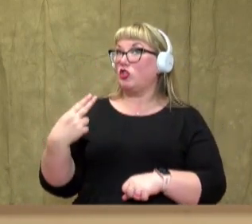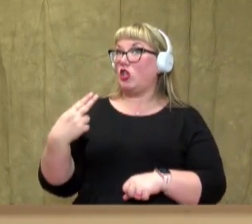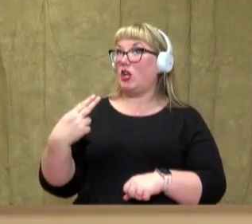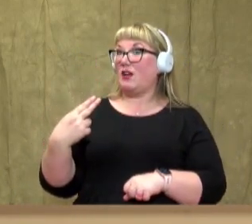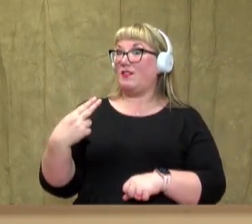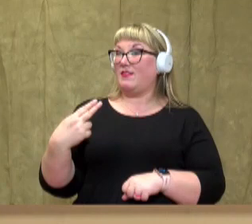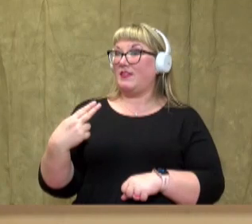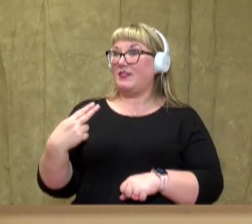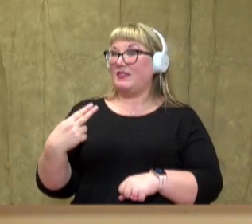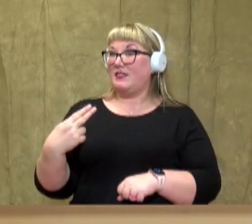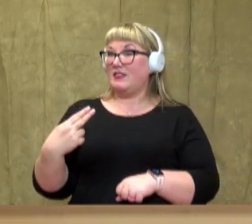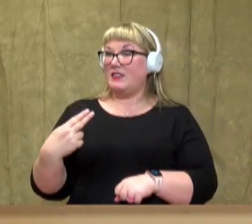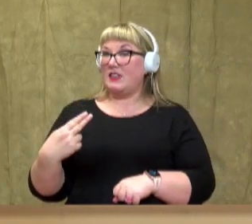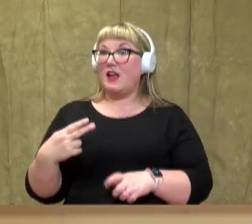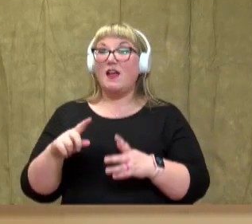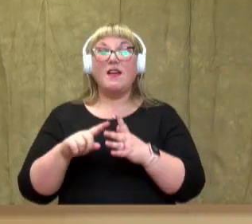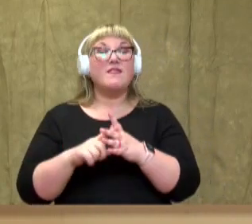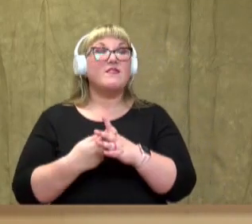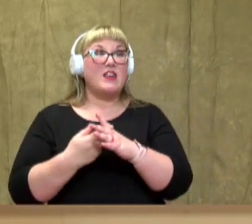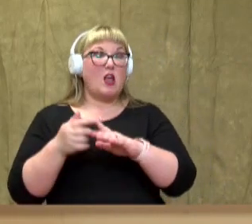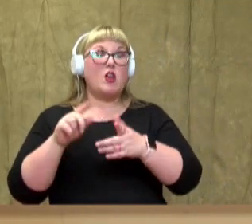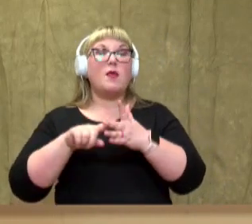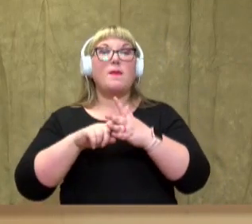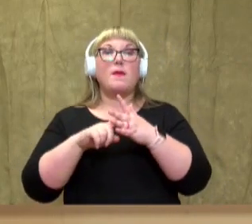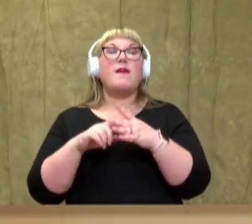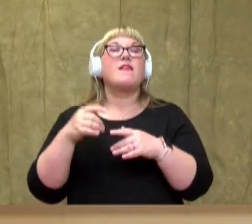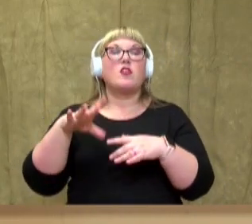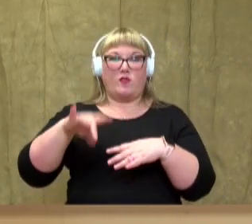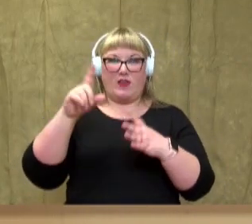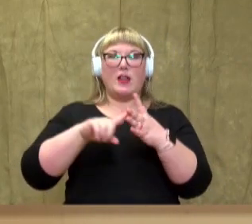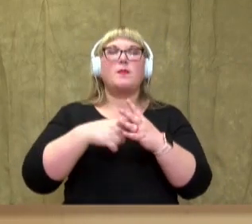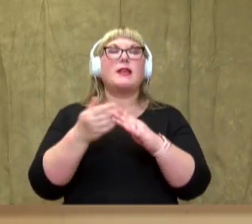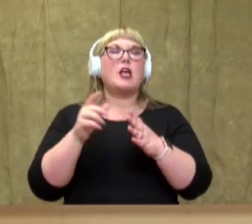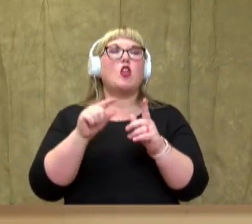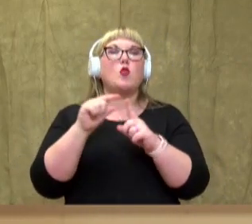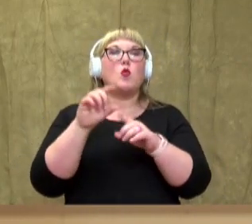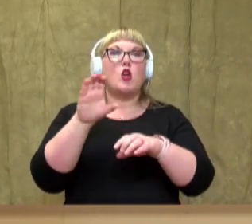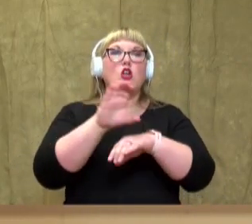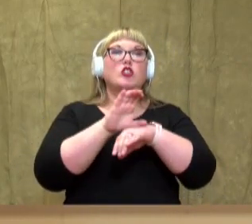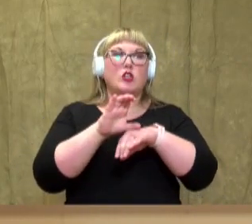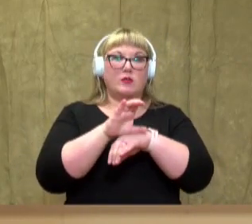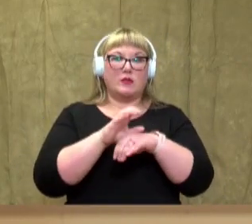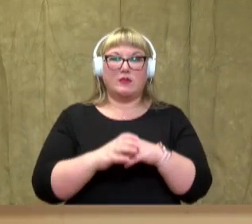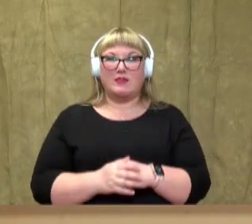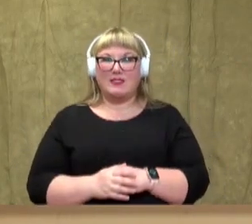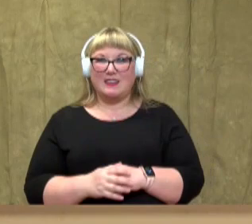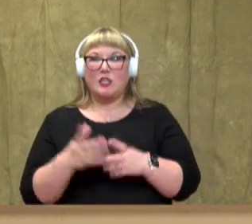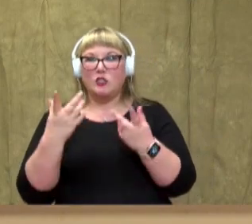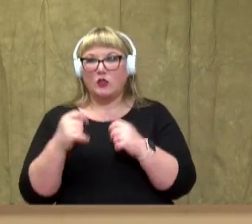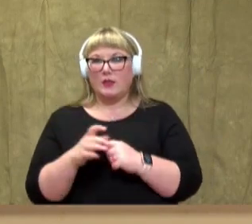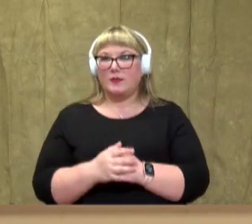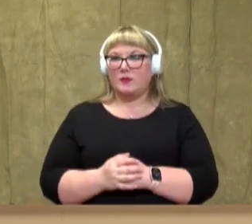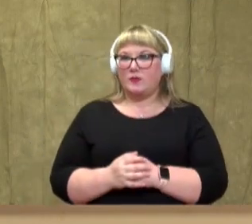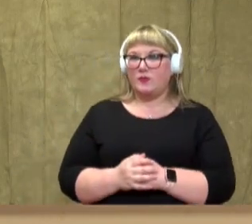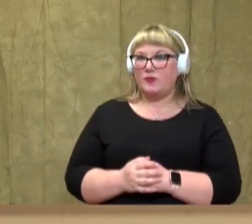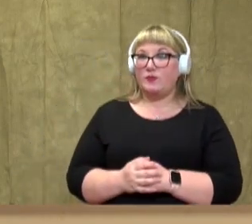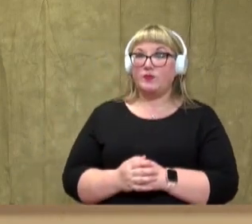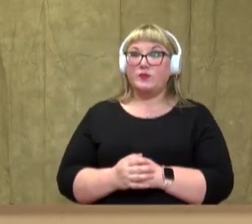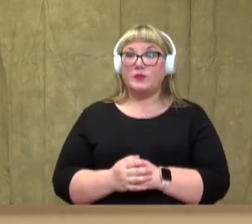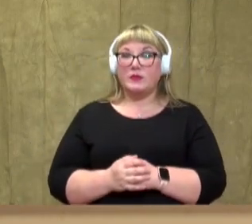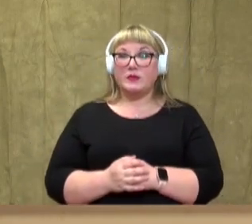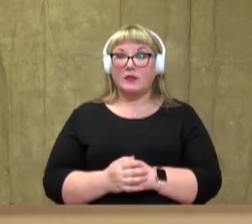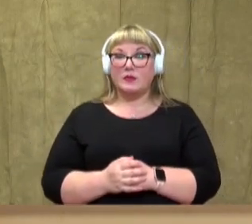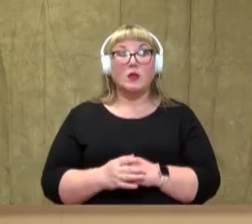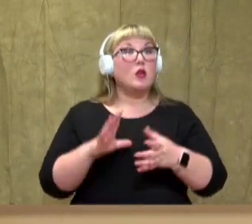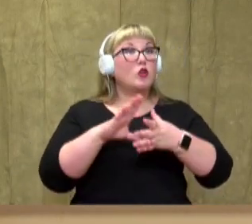same sound that is found at the beginning of the word ch, chocolate. You ready? Let's try it.